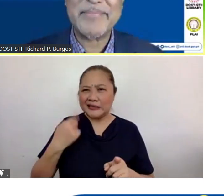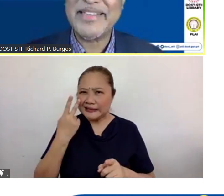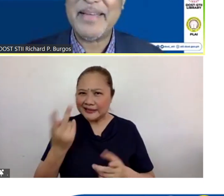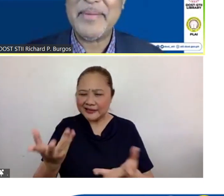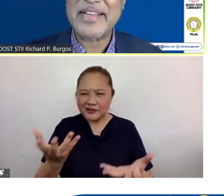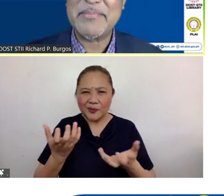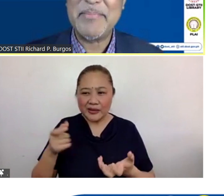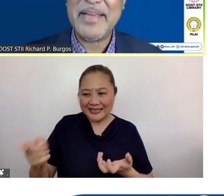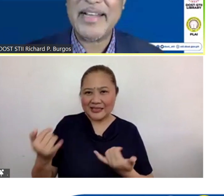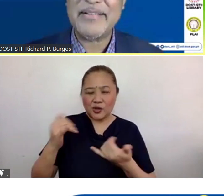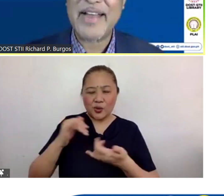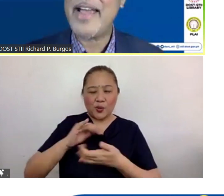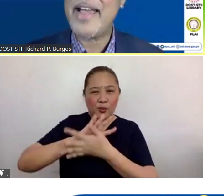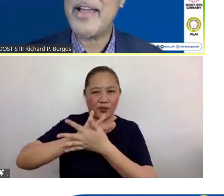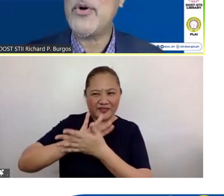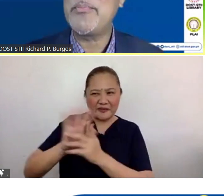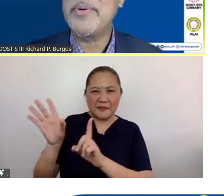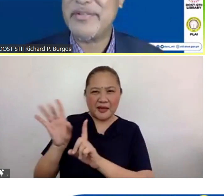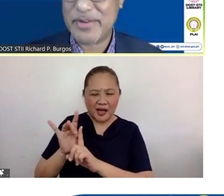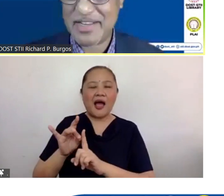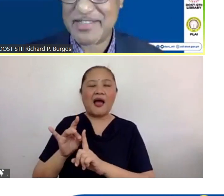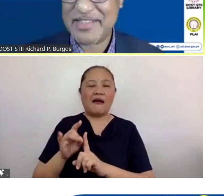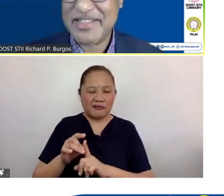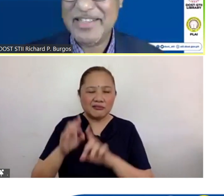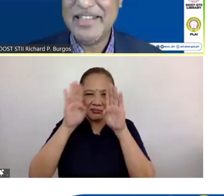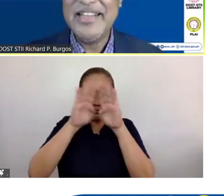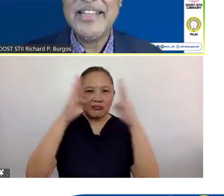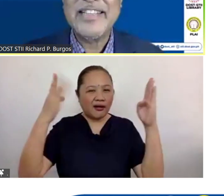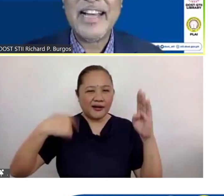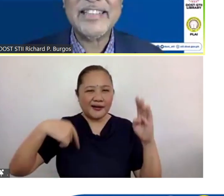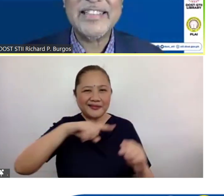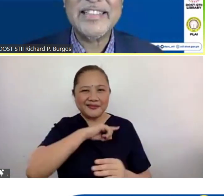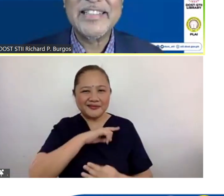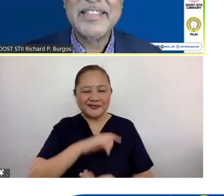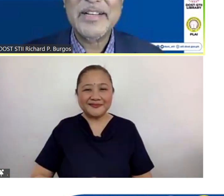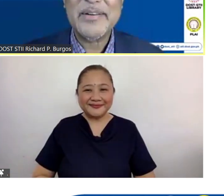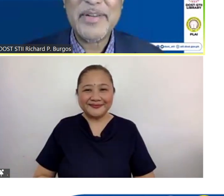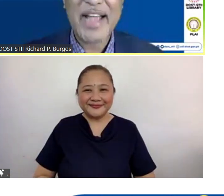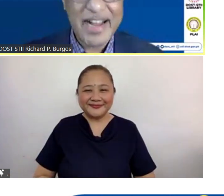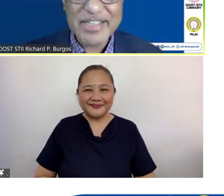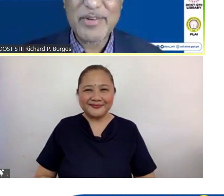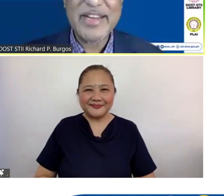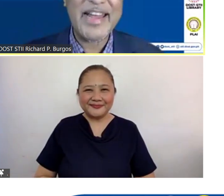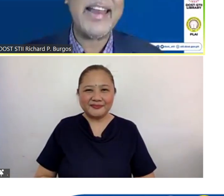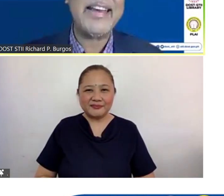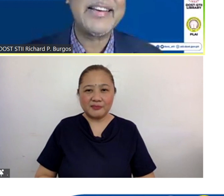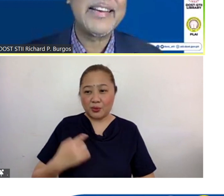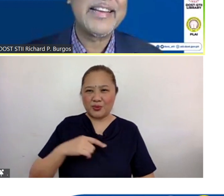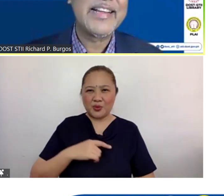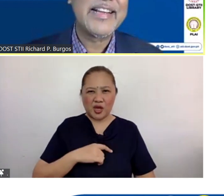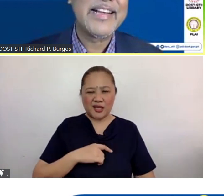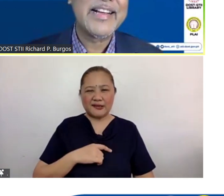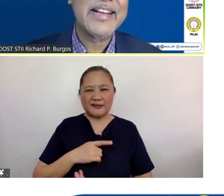this pandemic has been an eye-opener for us, that we actually